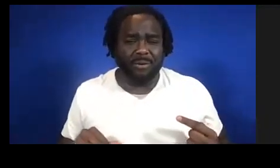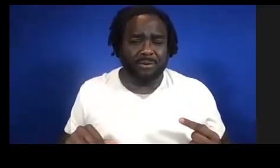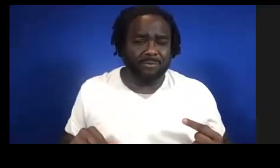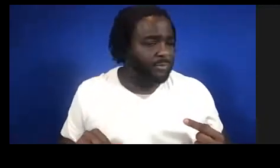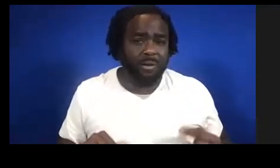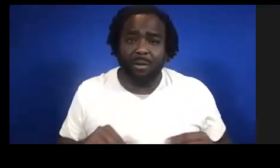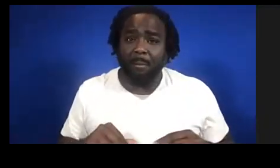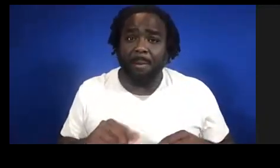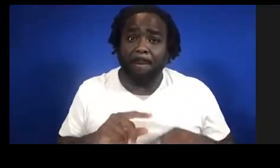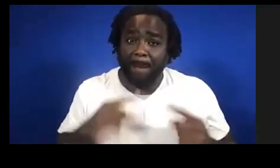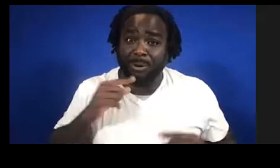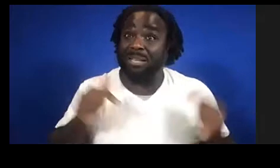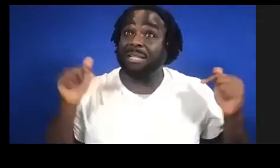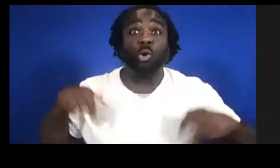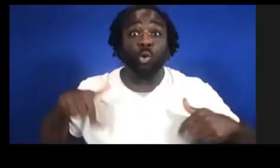it.